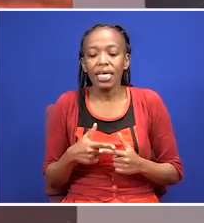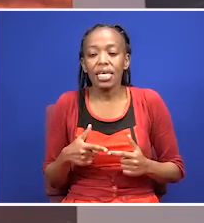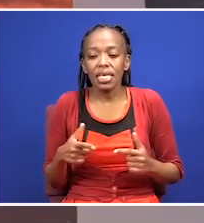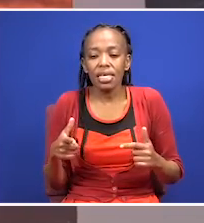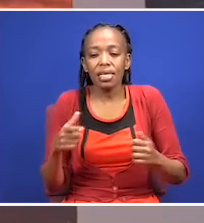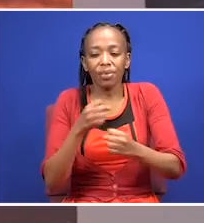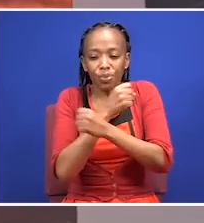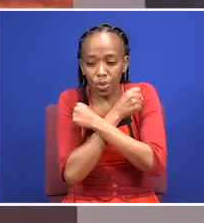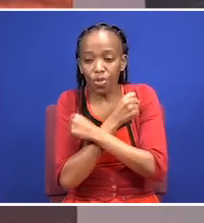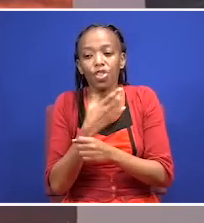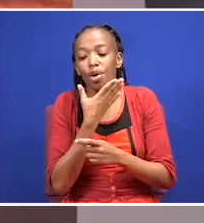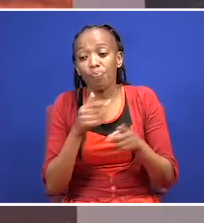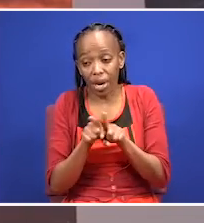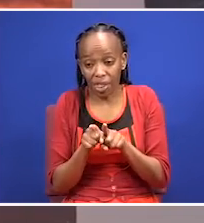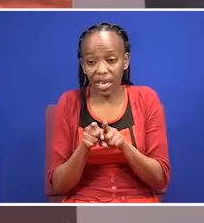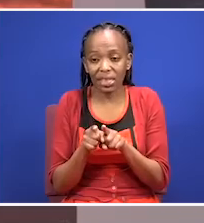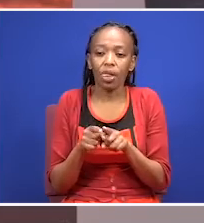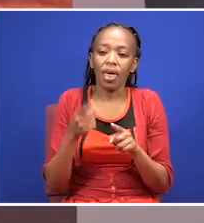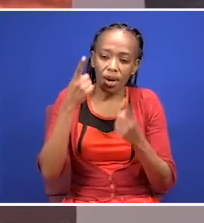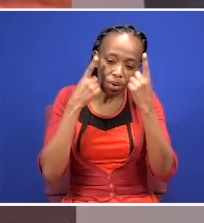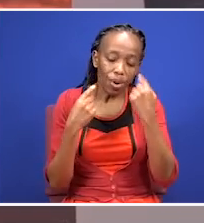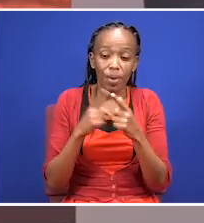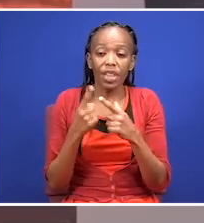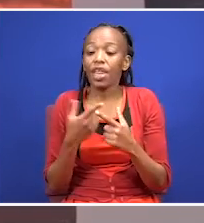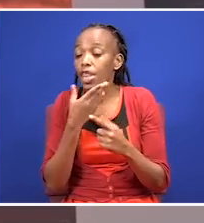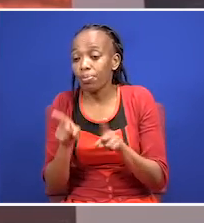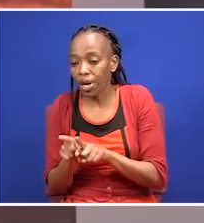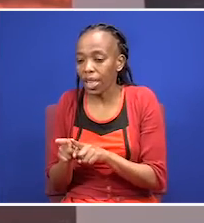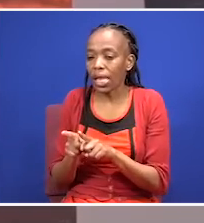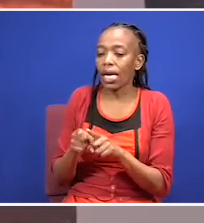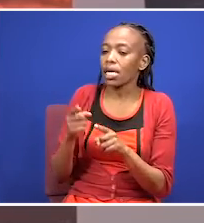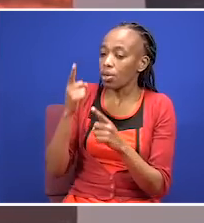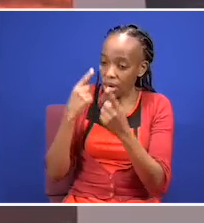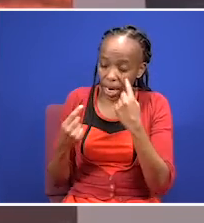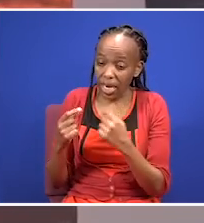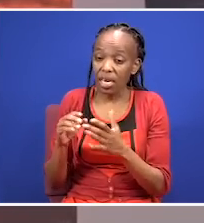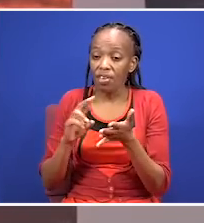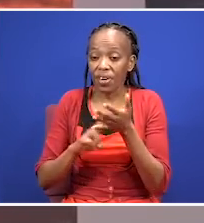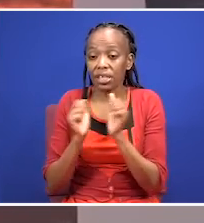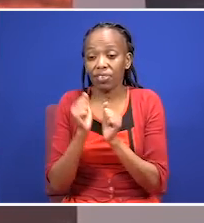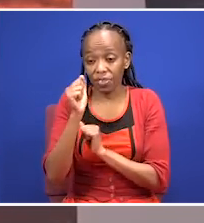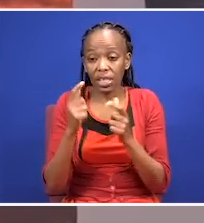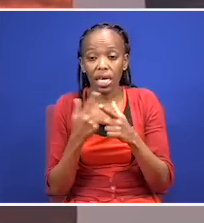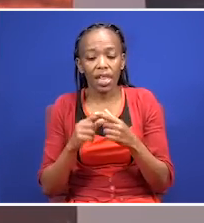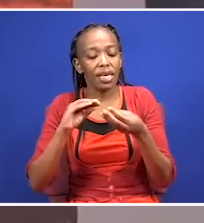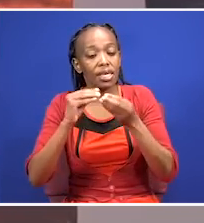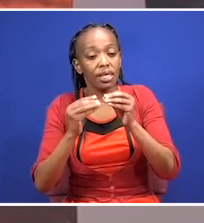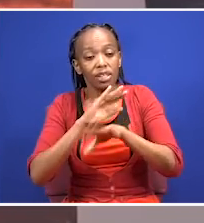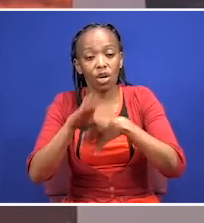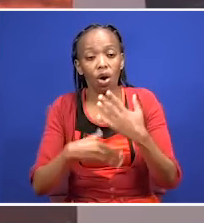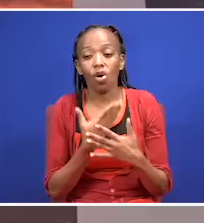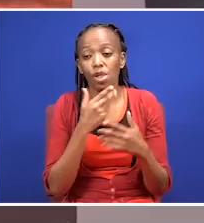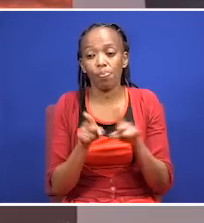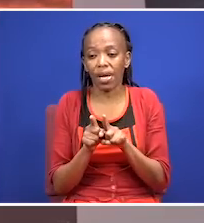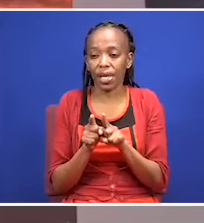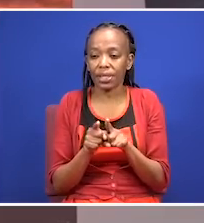benjamin's neck and wept and benjamin wept upon his neck verse 15 finally and he kissed all